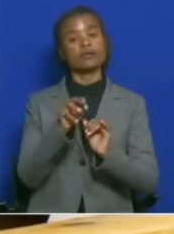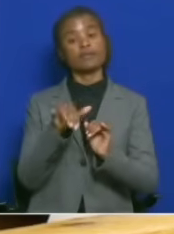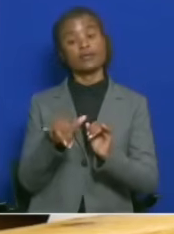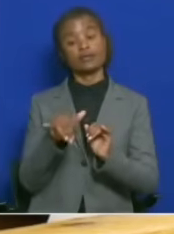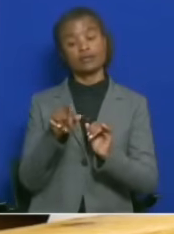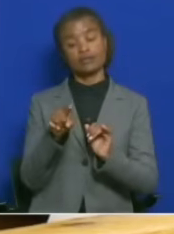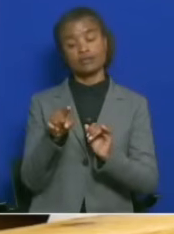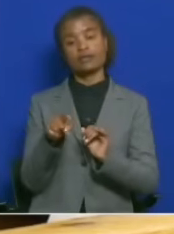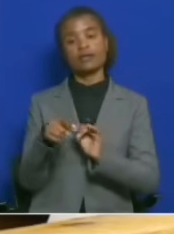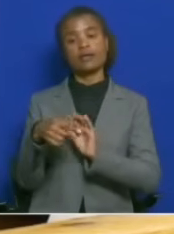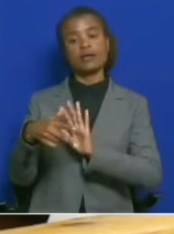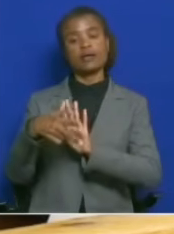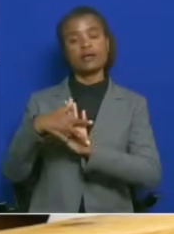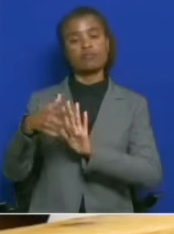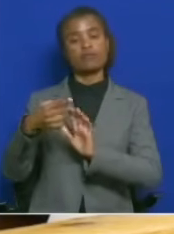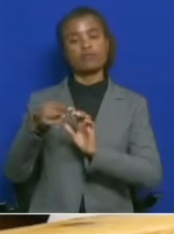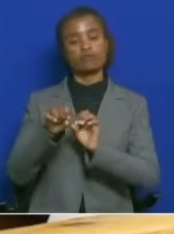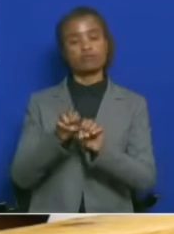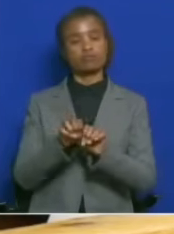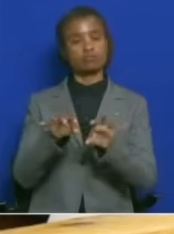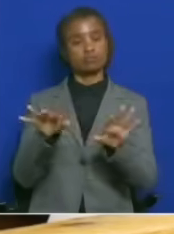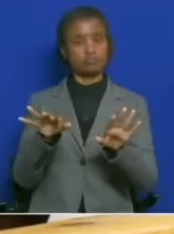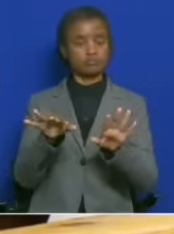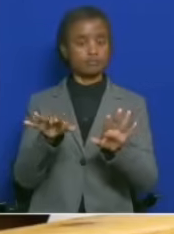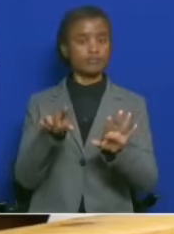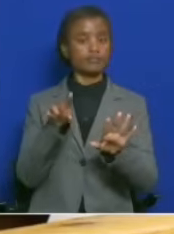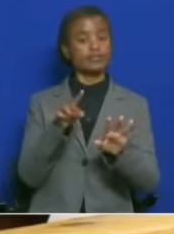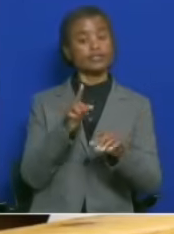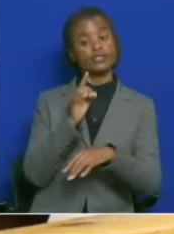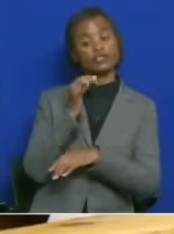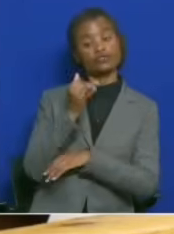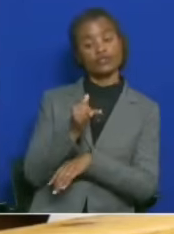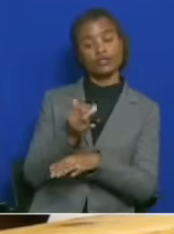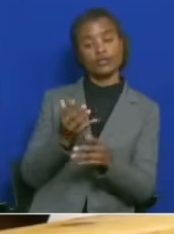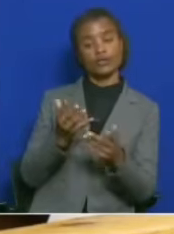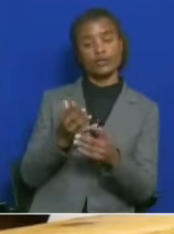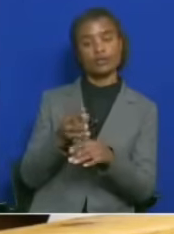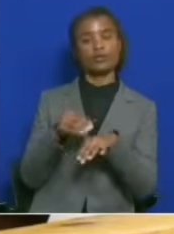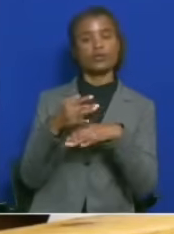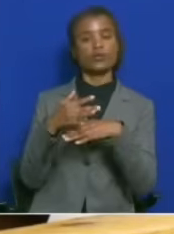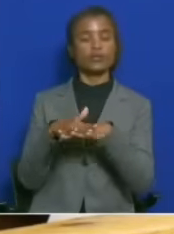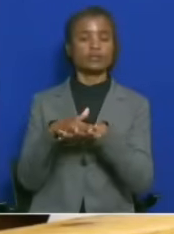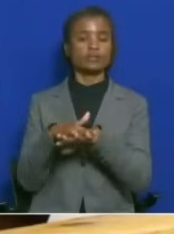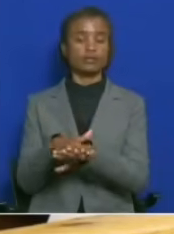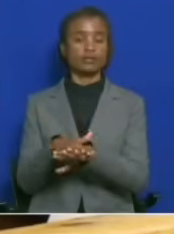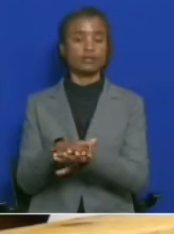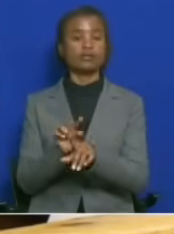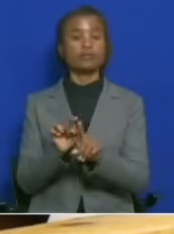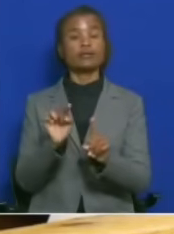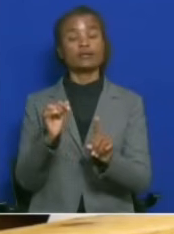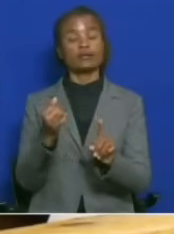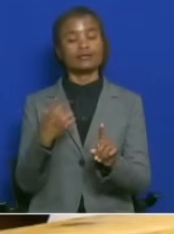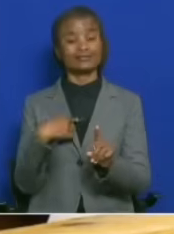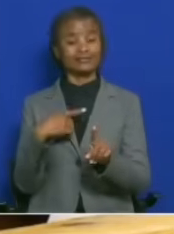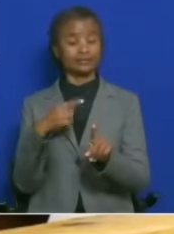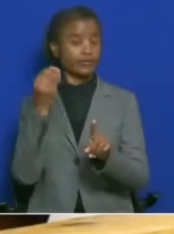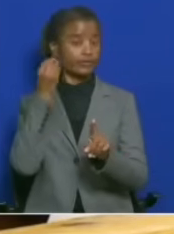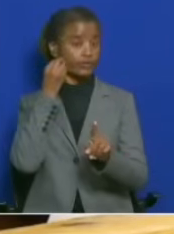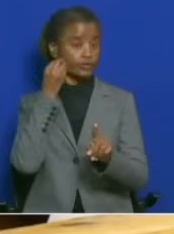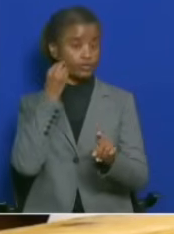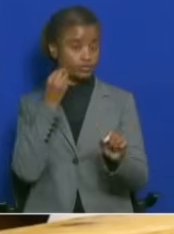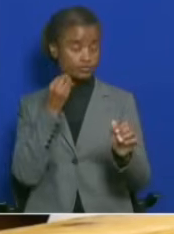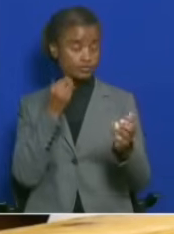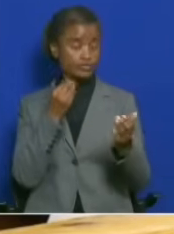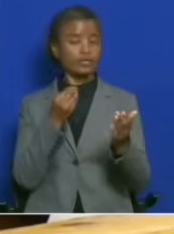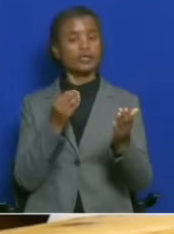website, I'll tell when up. What I would like to do now is cross-reference this with the chat between General Khan and Mr. Fani.